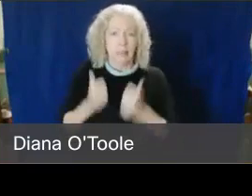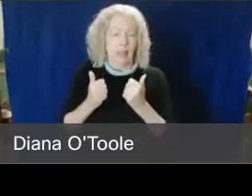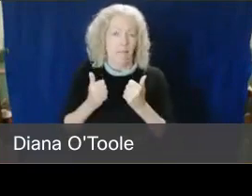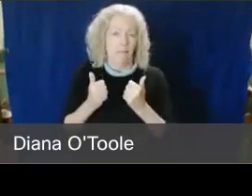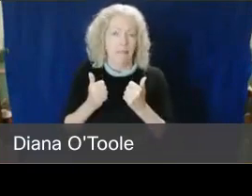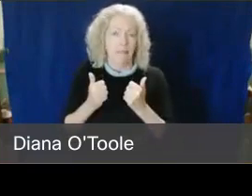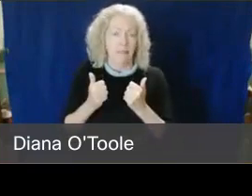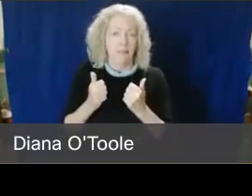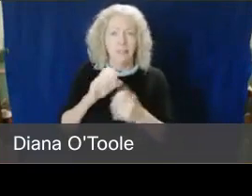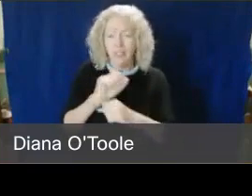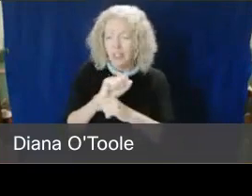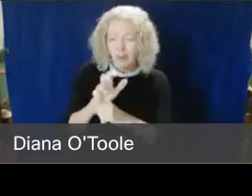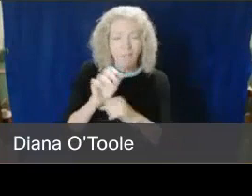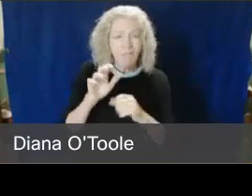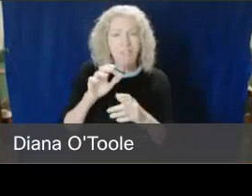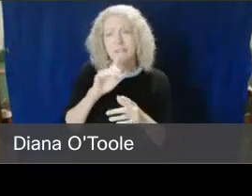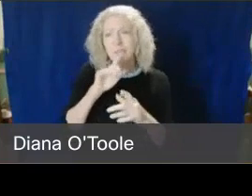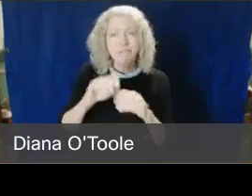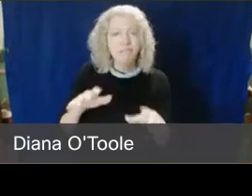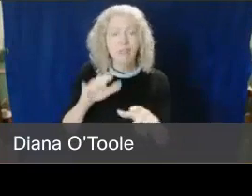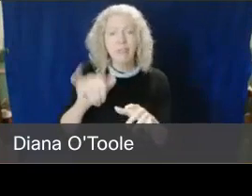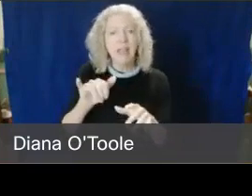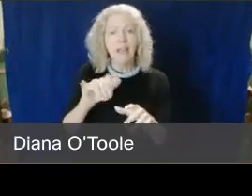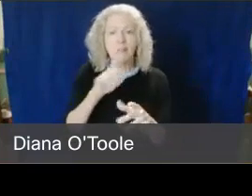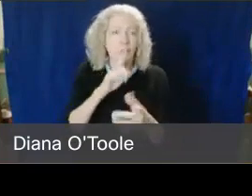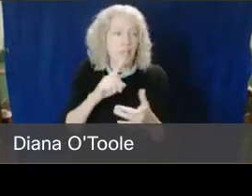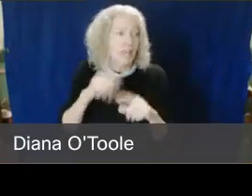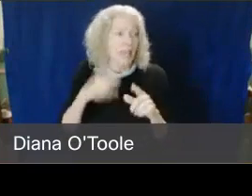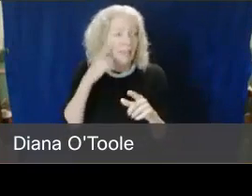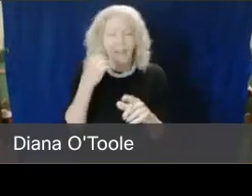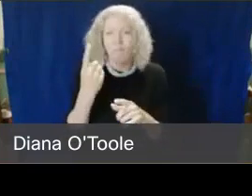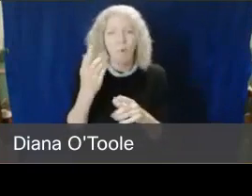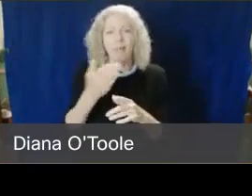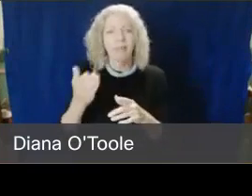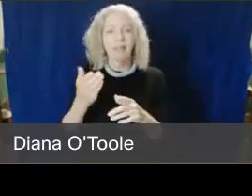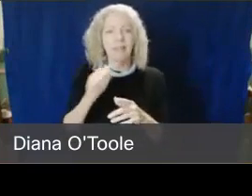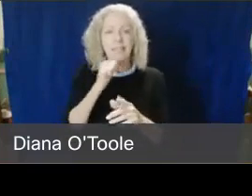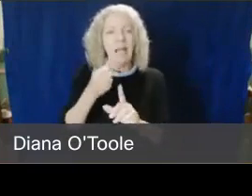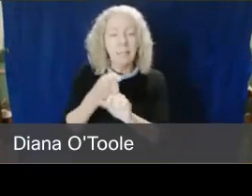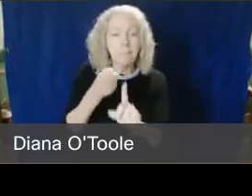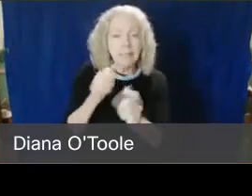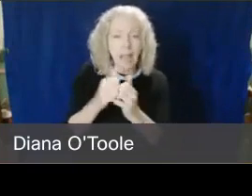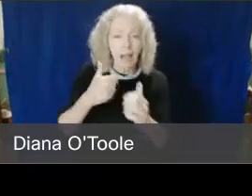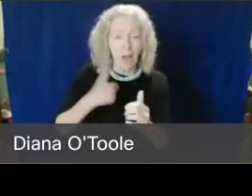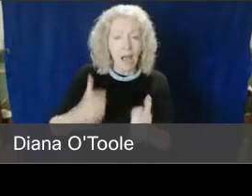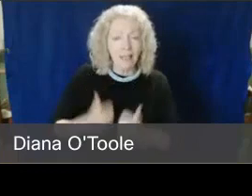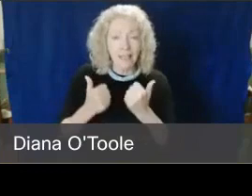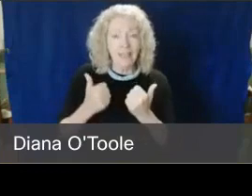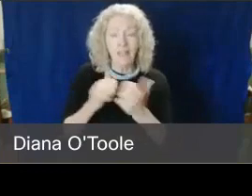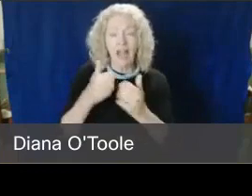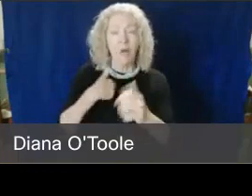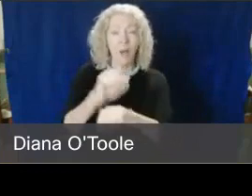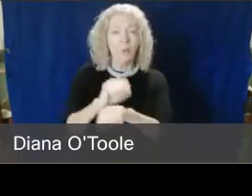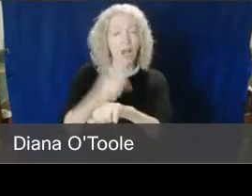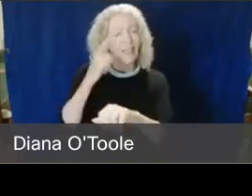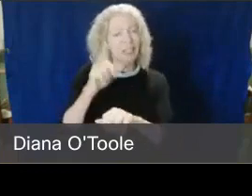has not in some way impacted in terms of how I live and how I work. And I expect that's true for everyone. And some